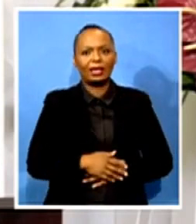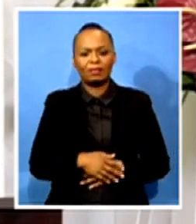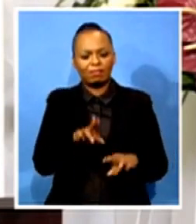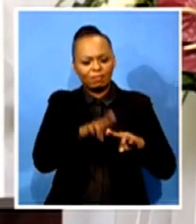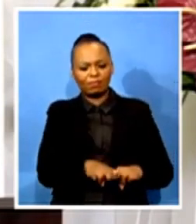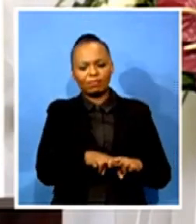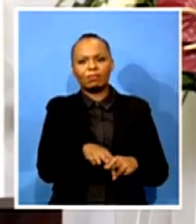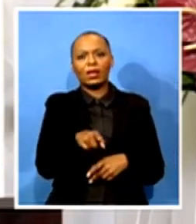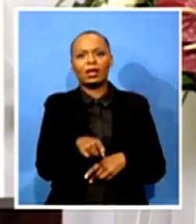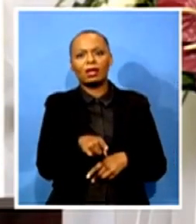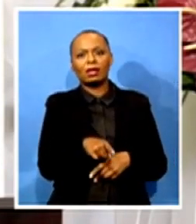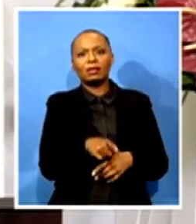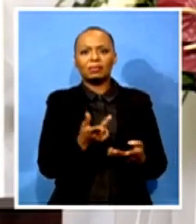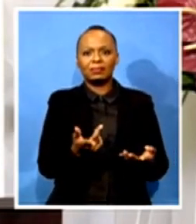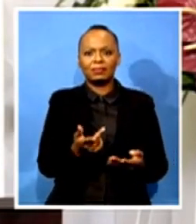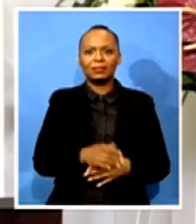Ngibuye ngihambe ngiye